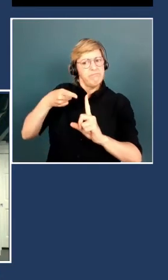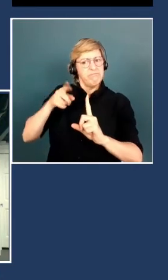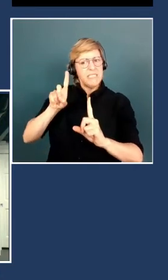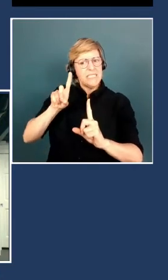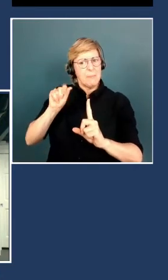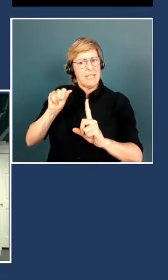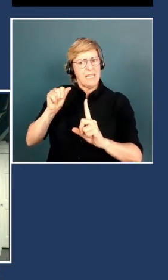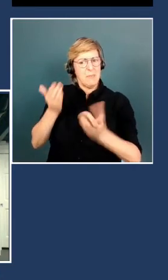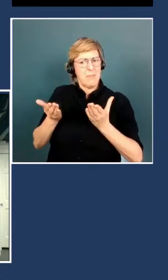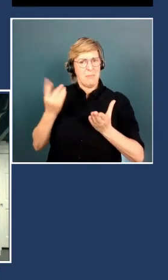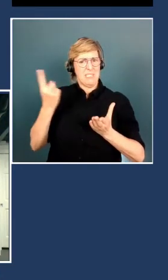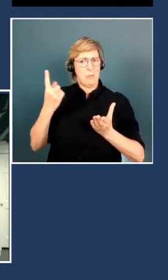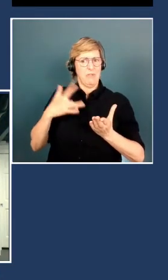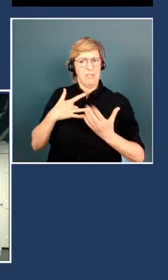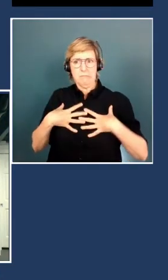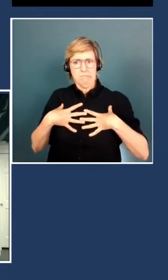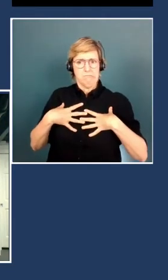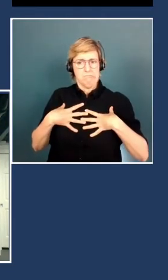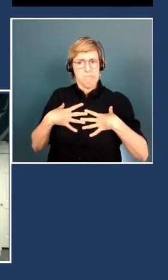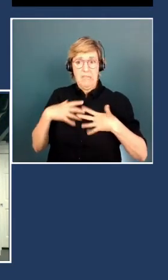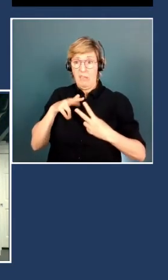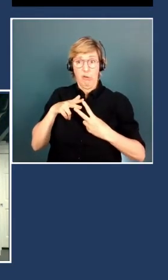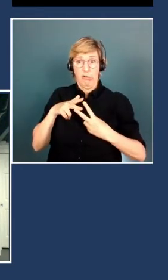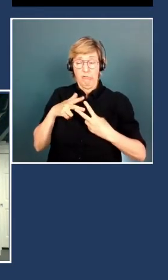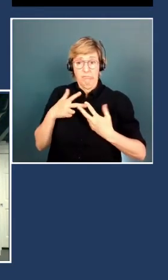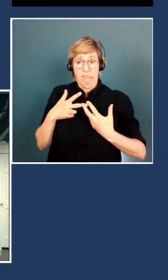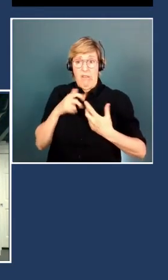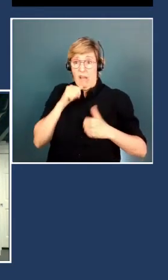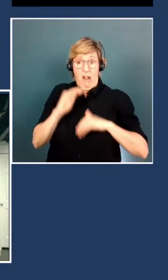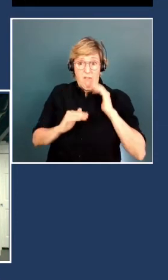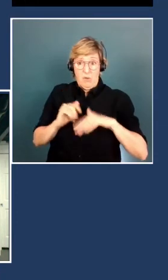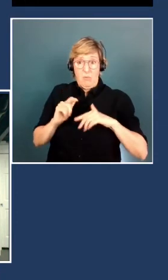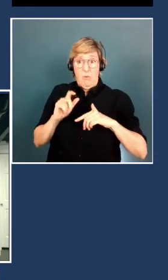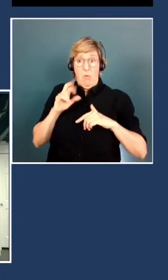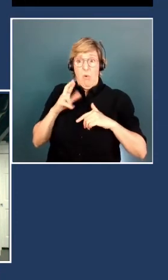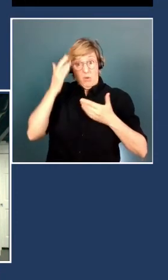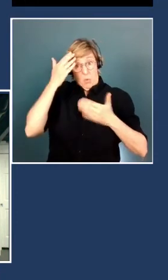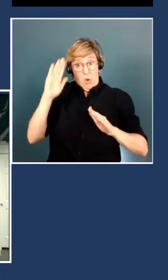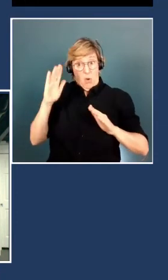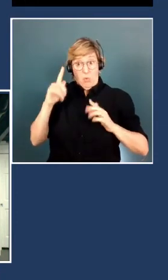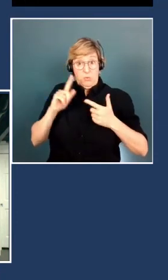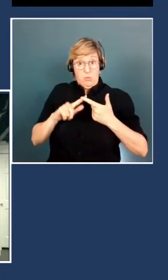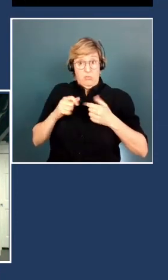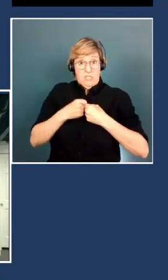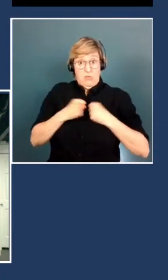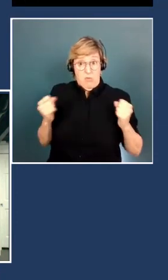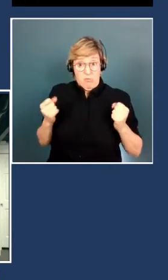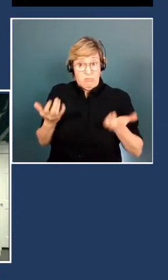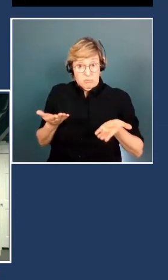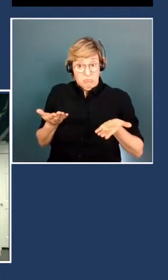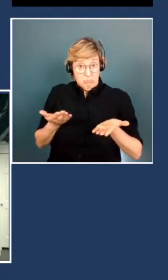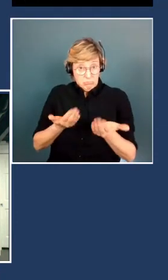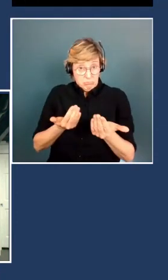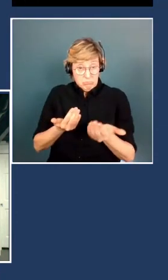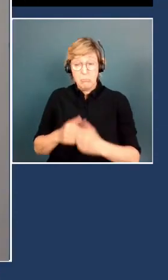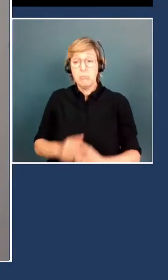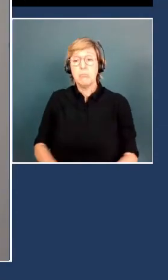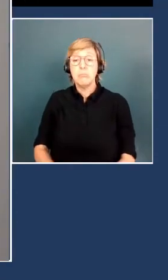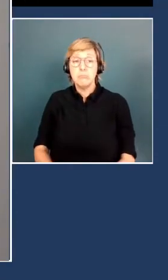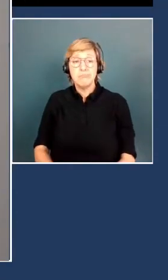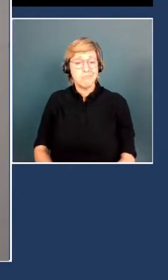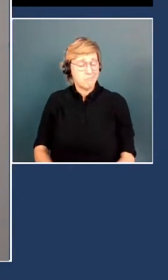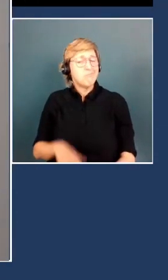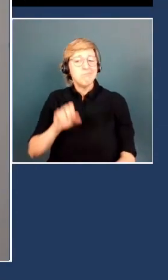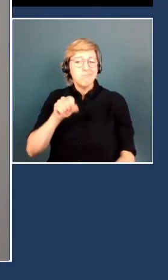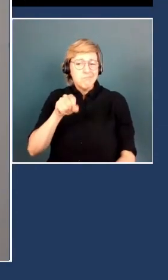may not know or want to disclose. Yeah. So I often think about this as the why to